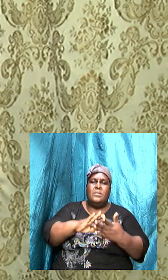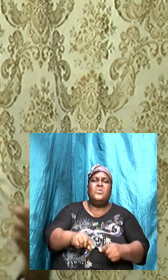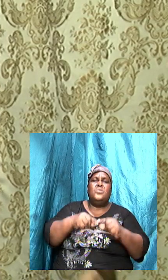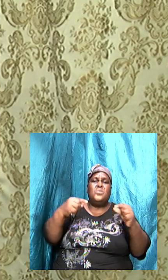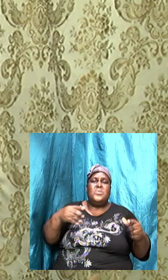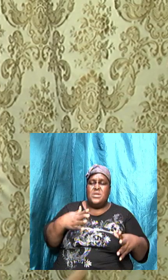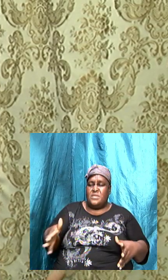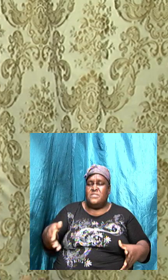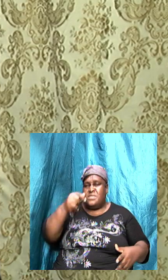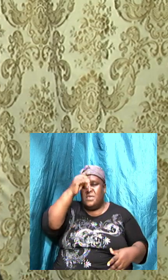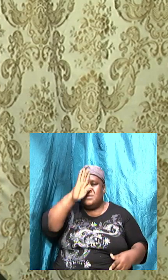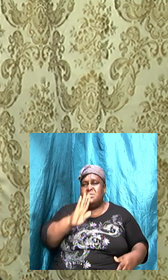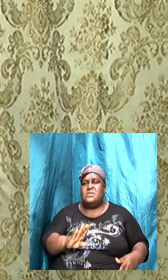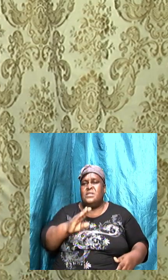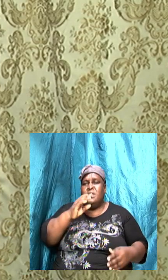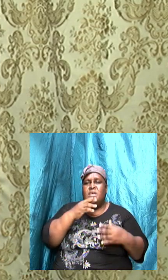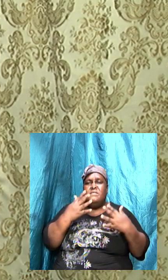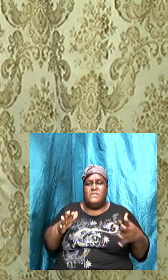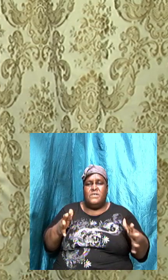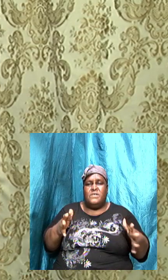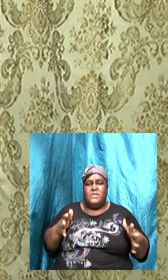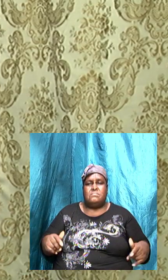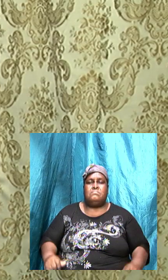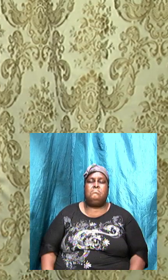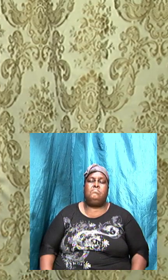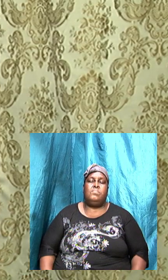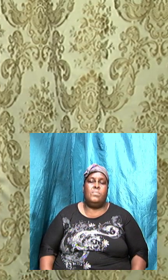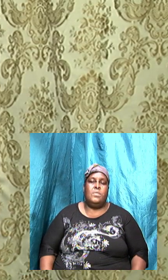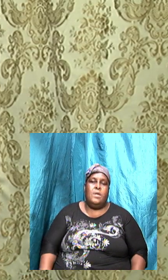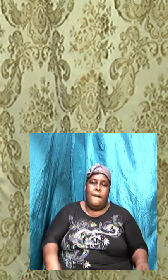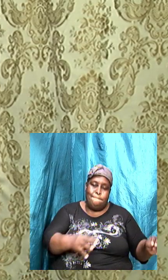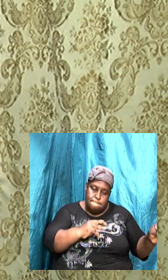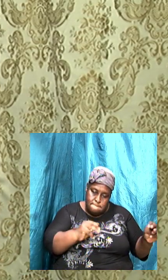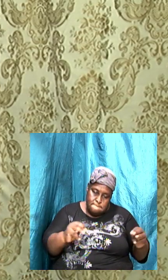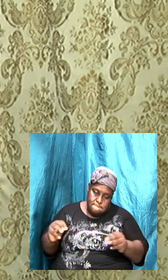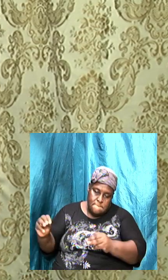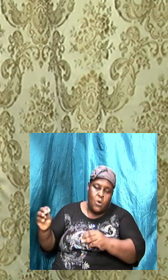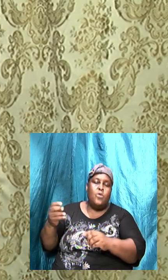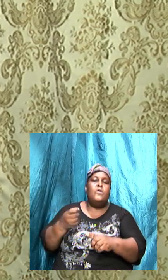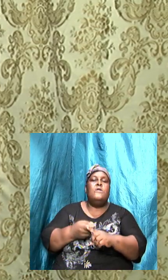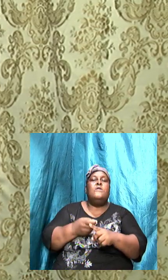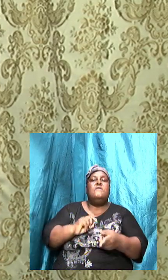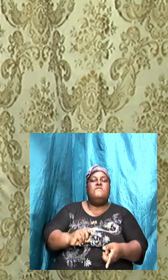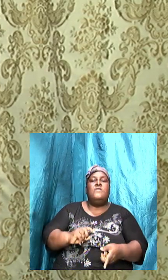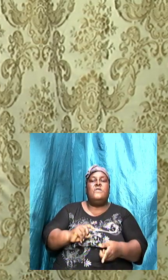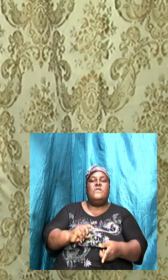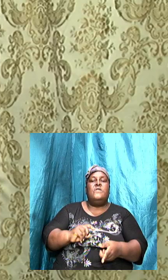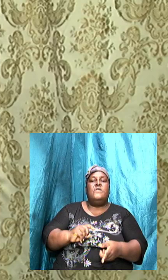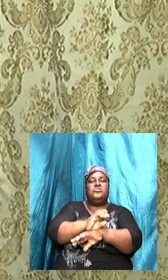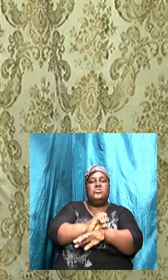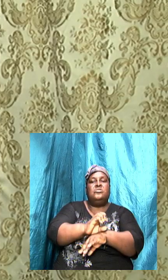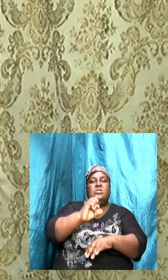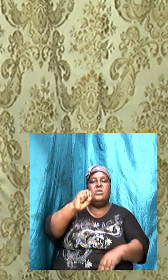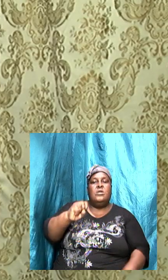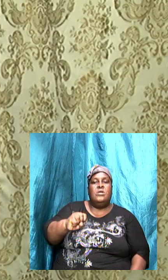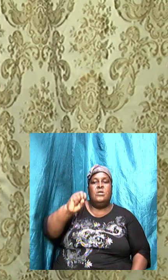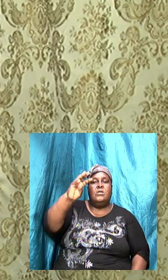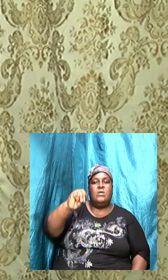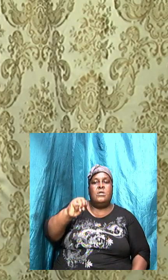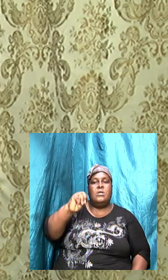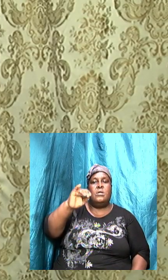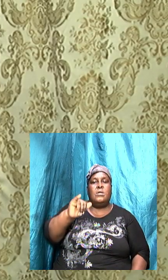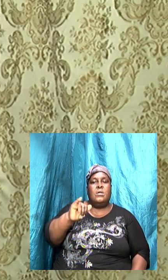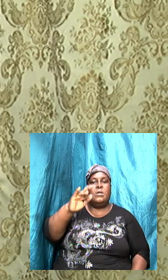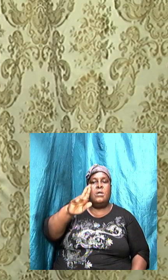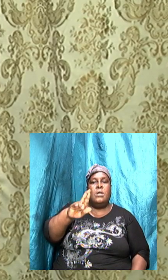he has done. Then we had moved from the church at Smyrna, and we were onto the church at Pergamos.